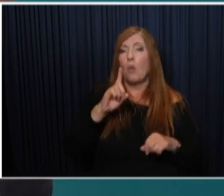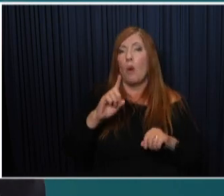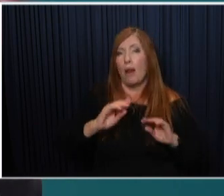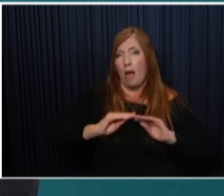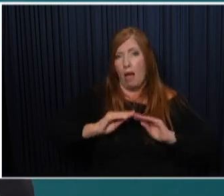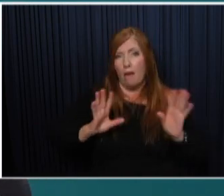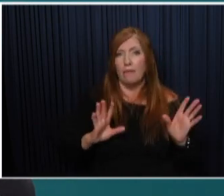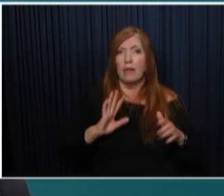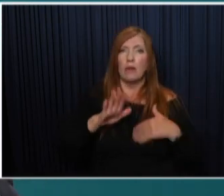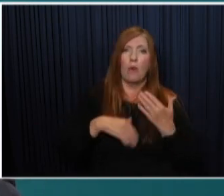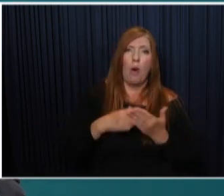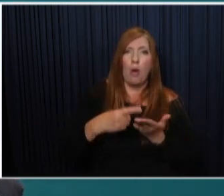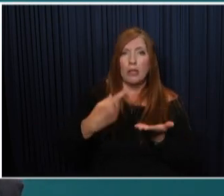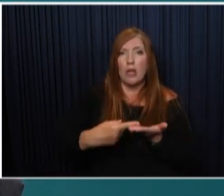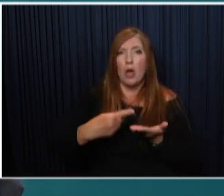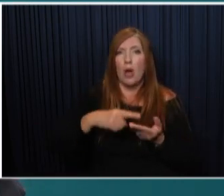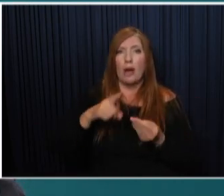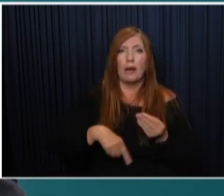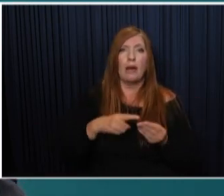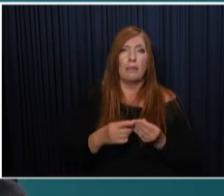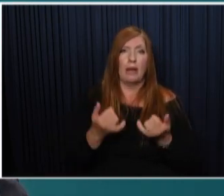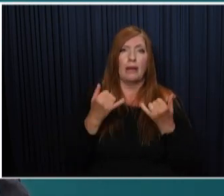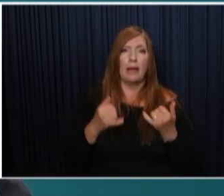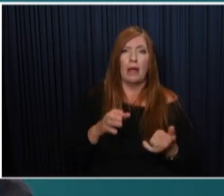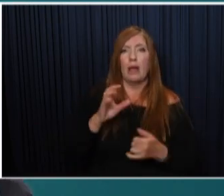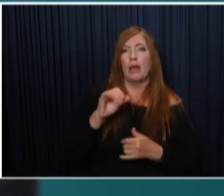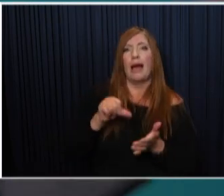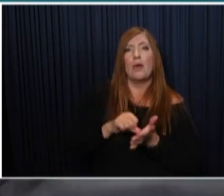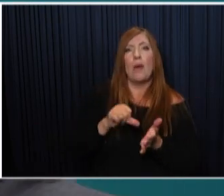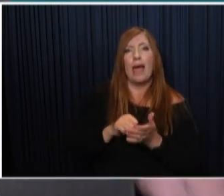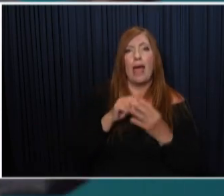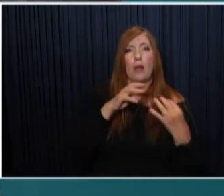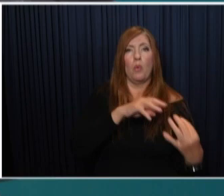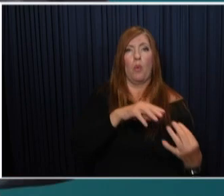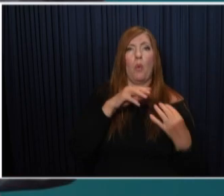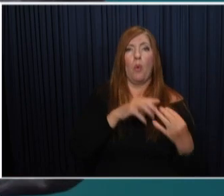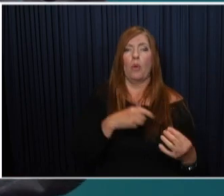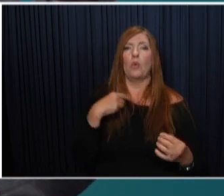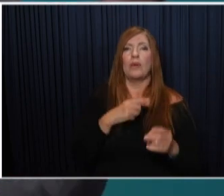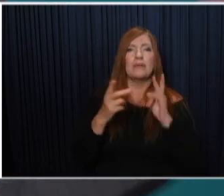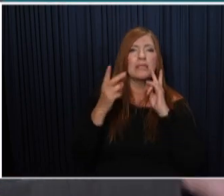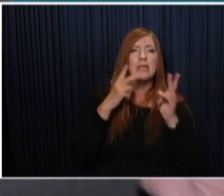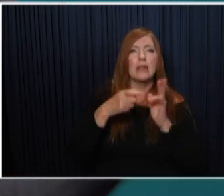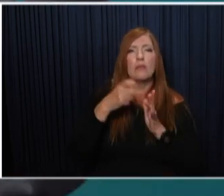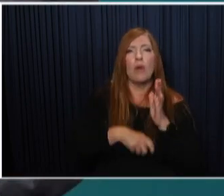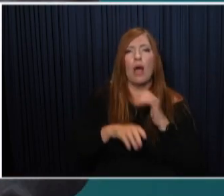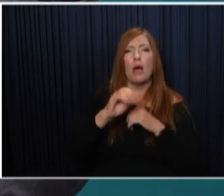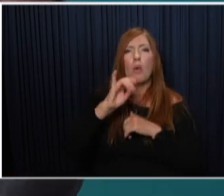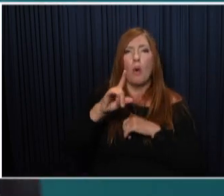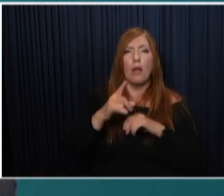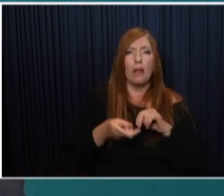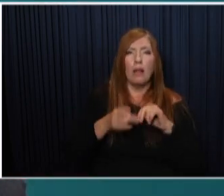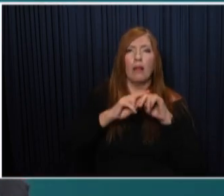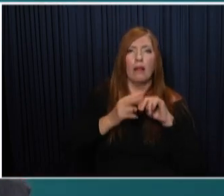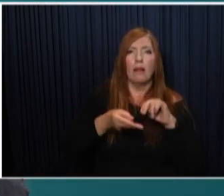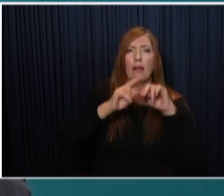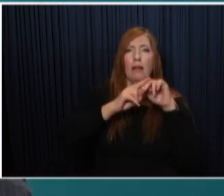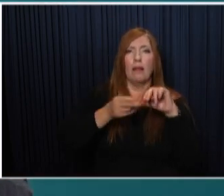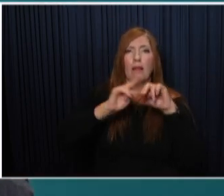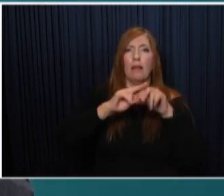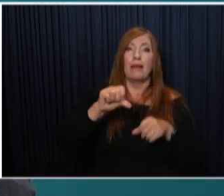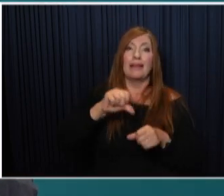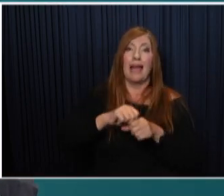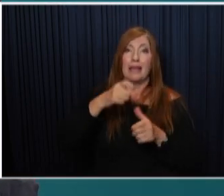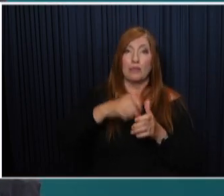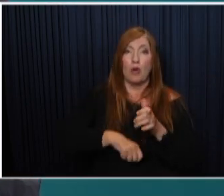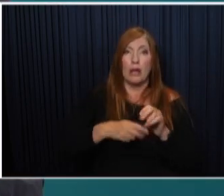that we're all kind of talking about right now is this Iran war. We've seen the price of oil go up and everybody's, gas prices have